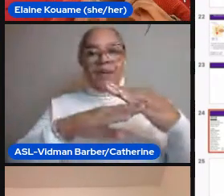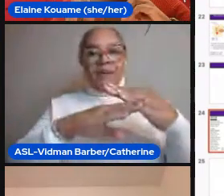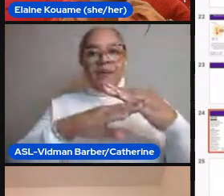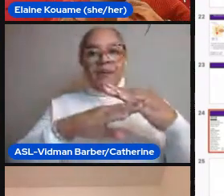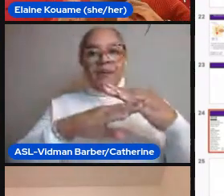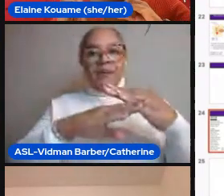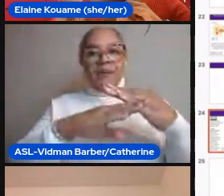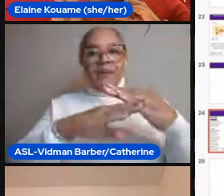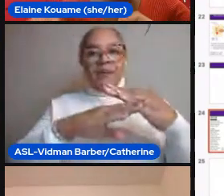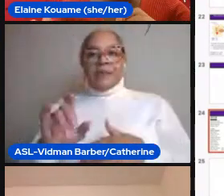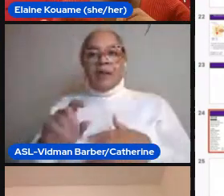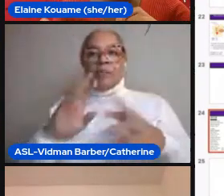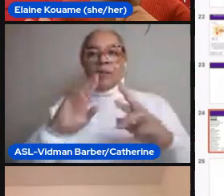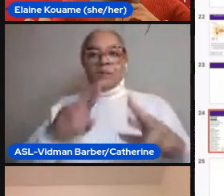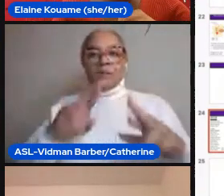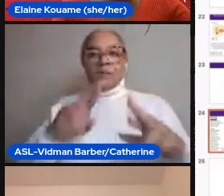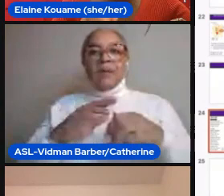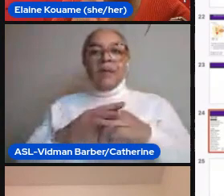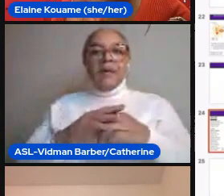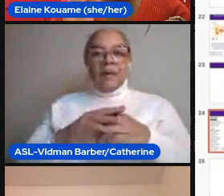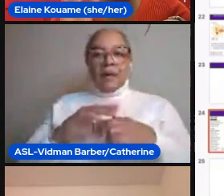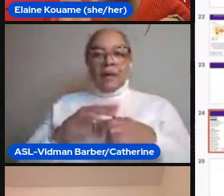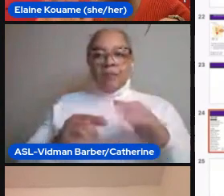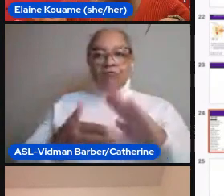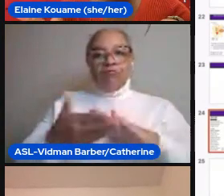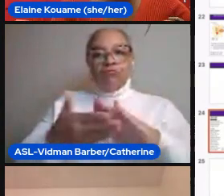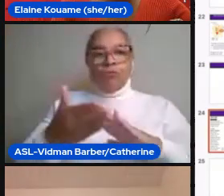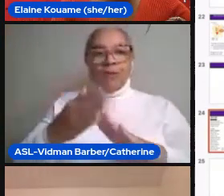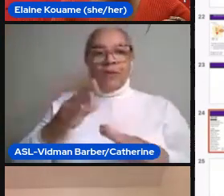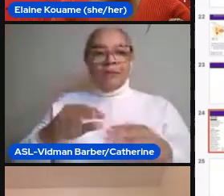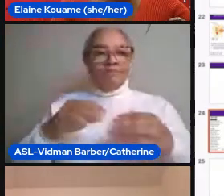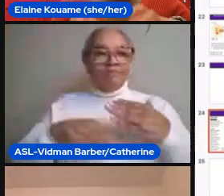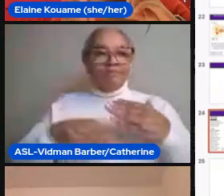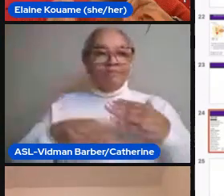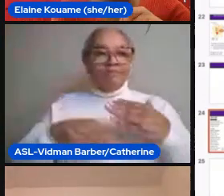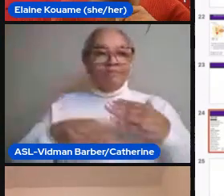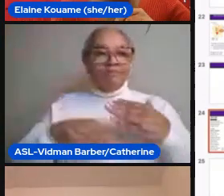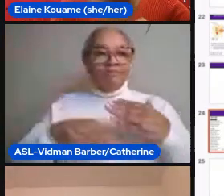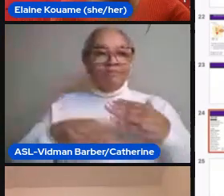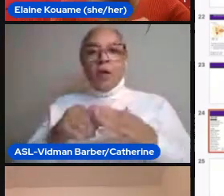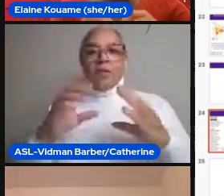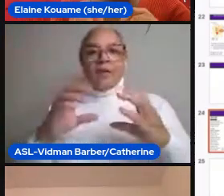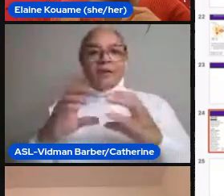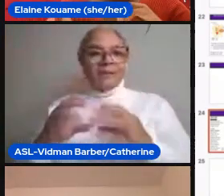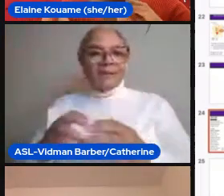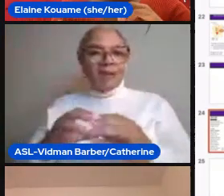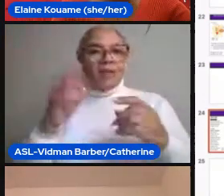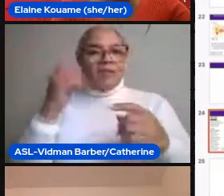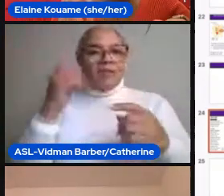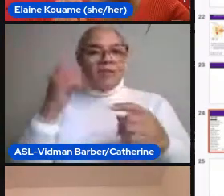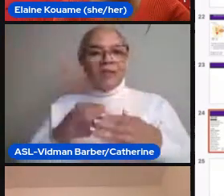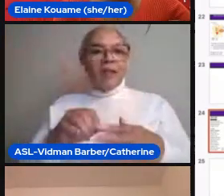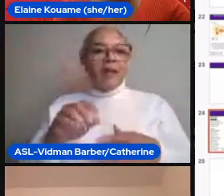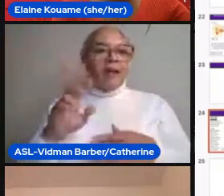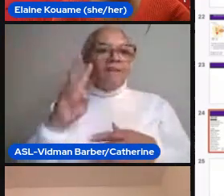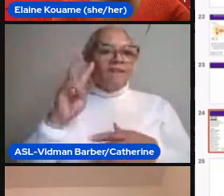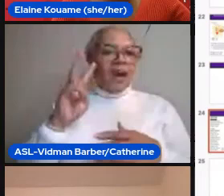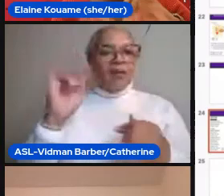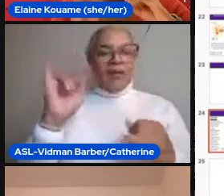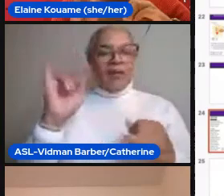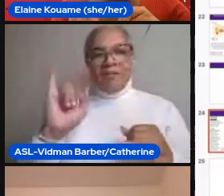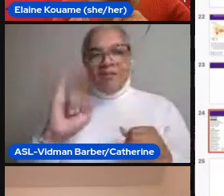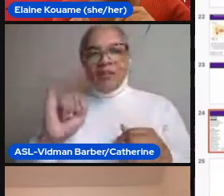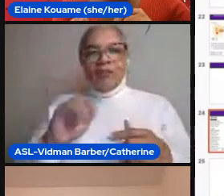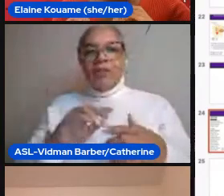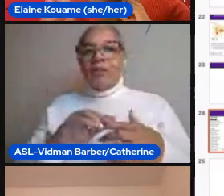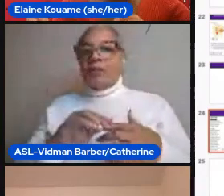which we think is due to type 1 interferon. So all the cells that are taking viral particle or viral infected cell maybe can secrete type 1 interferon. And